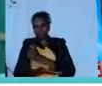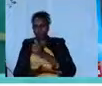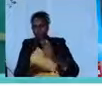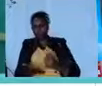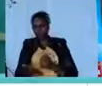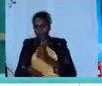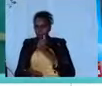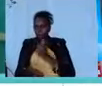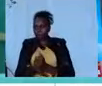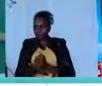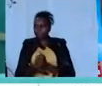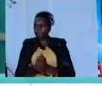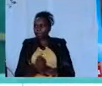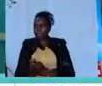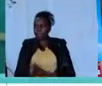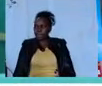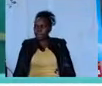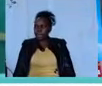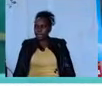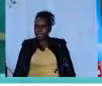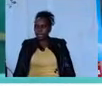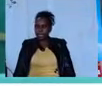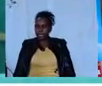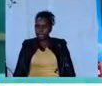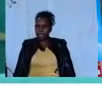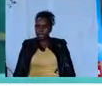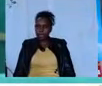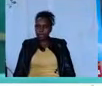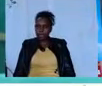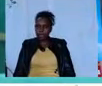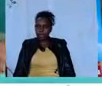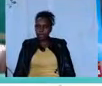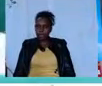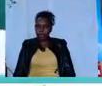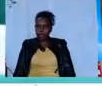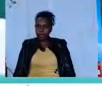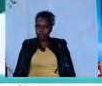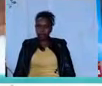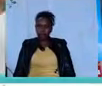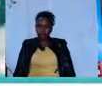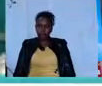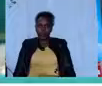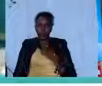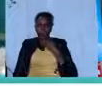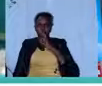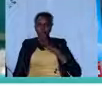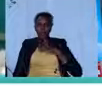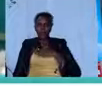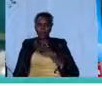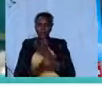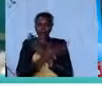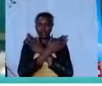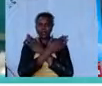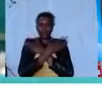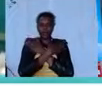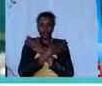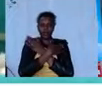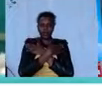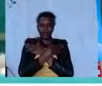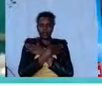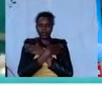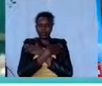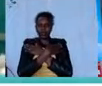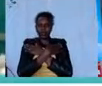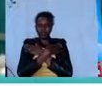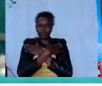Spirit. Amen. You are my strength when I am weak. You are the